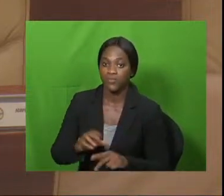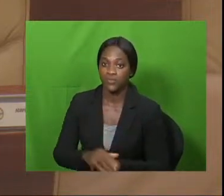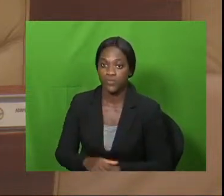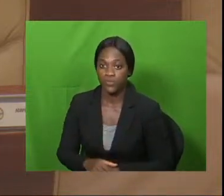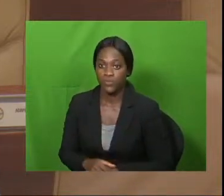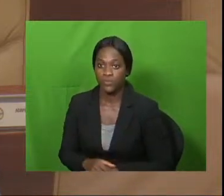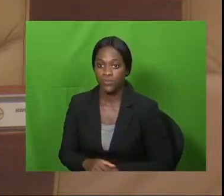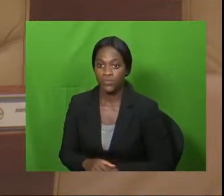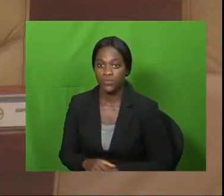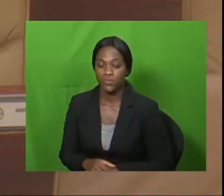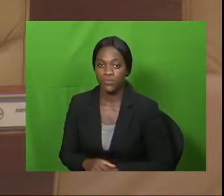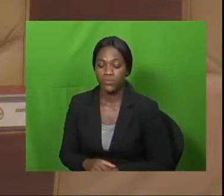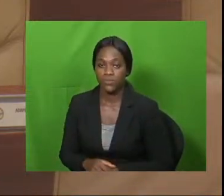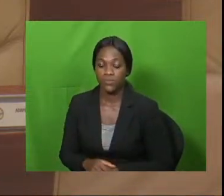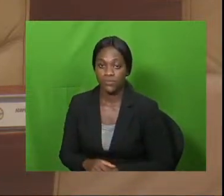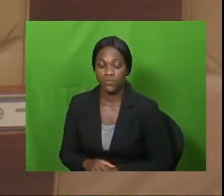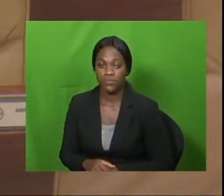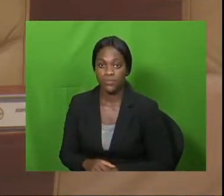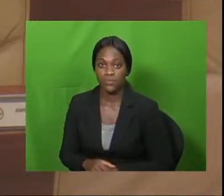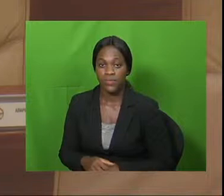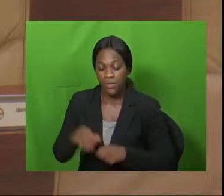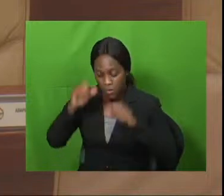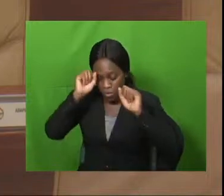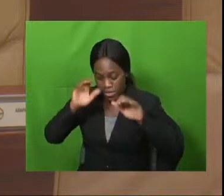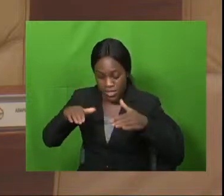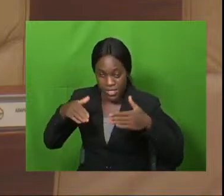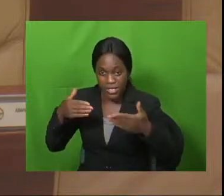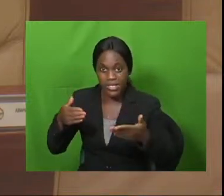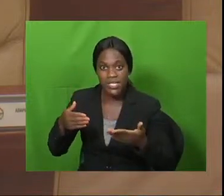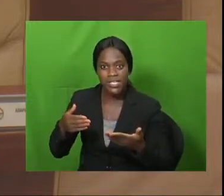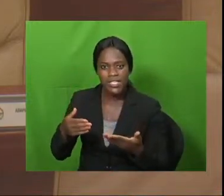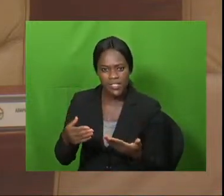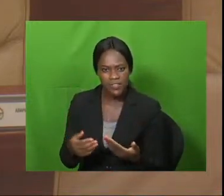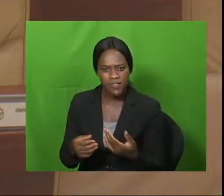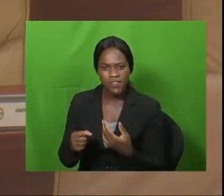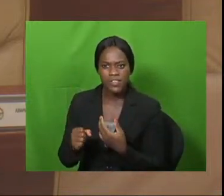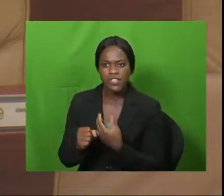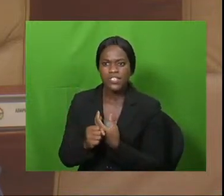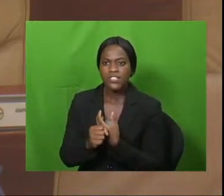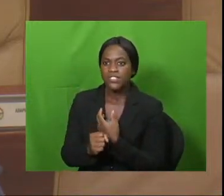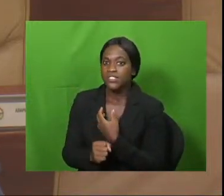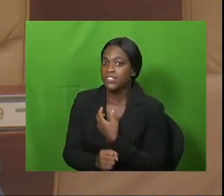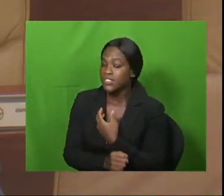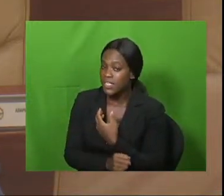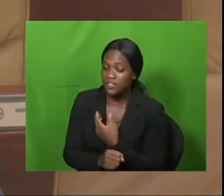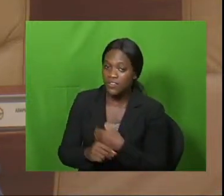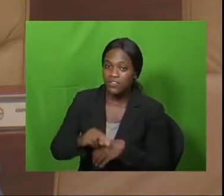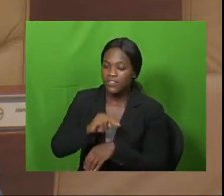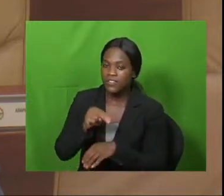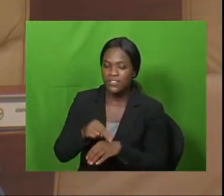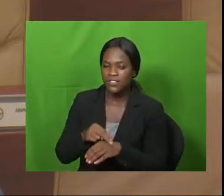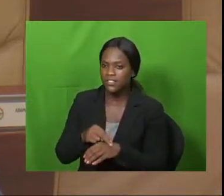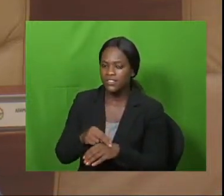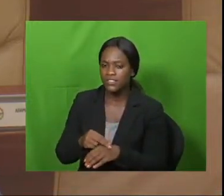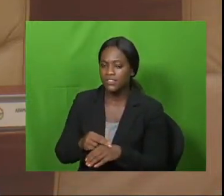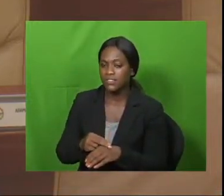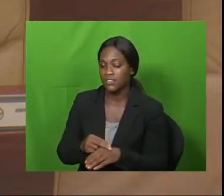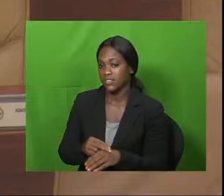the State of the Nation address and not the State of COVID address to the people of